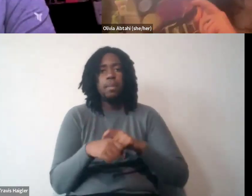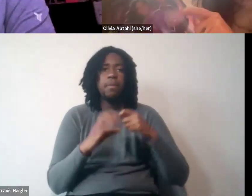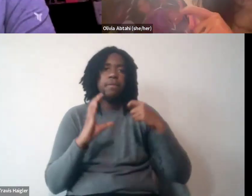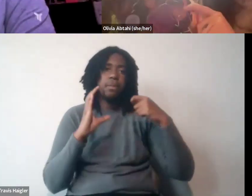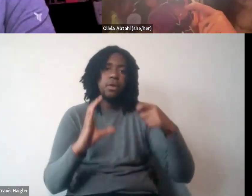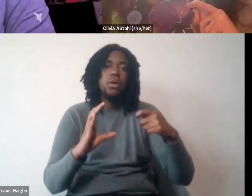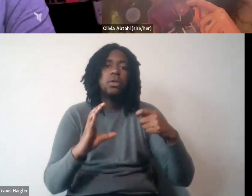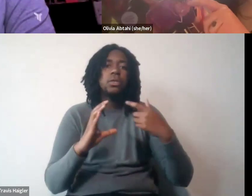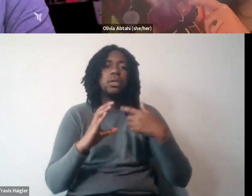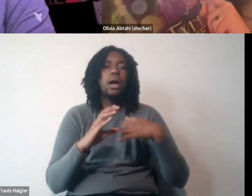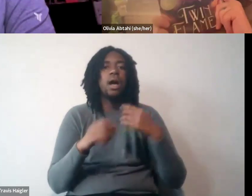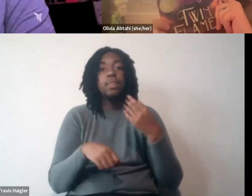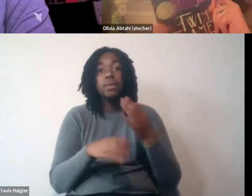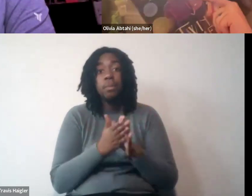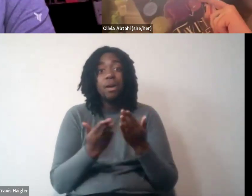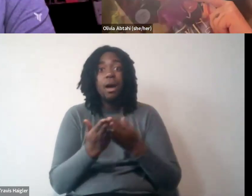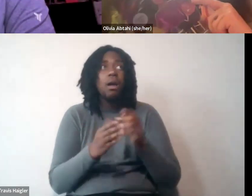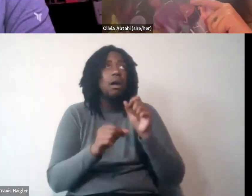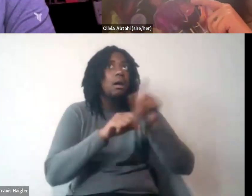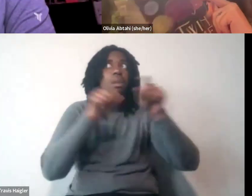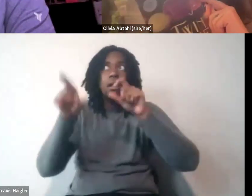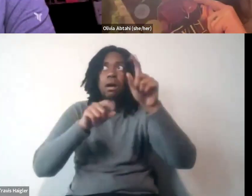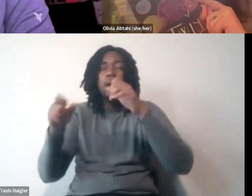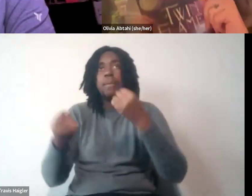to so many agents. The agent I'm